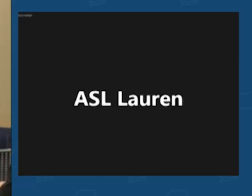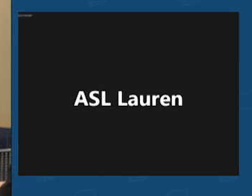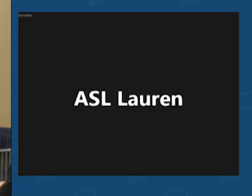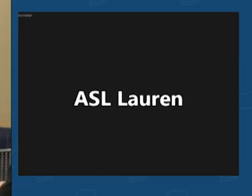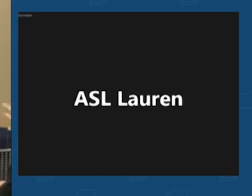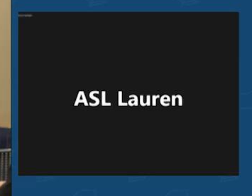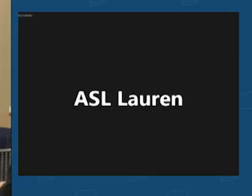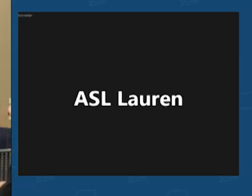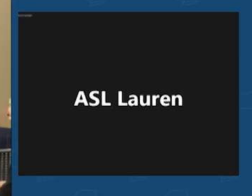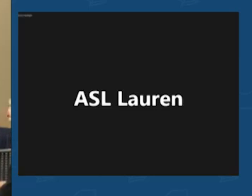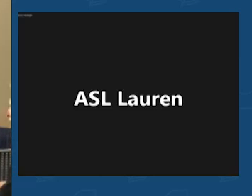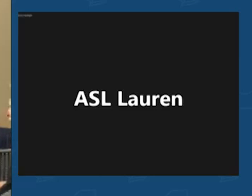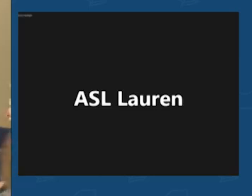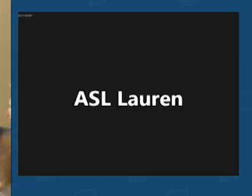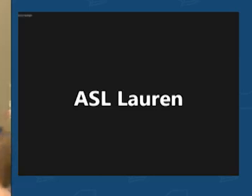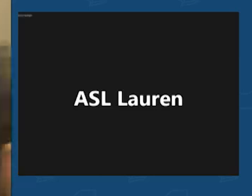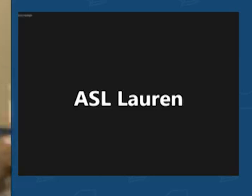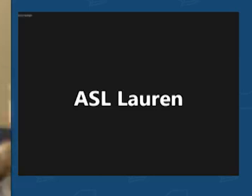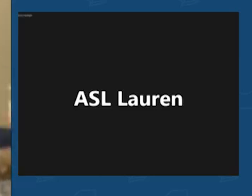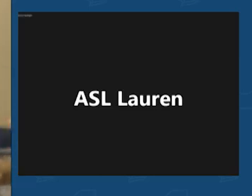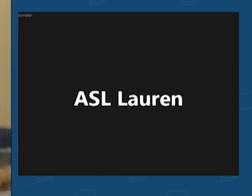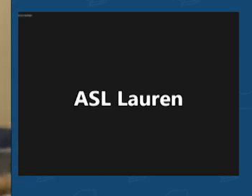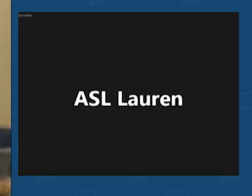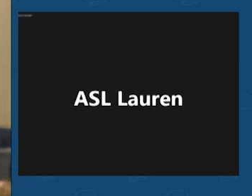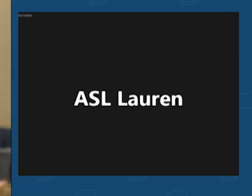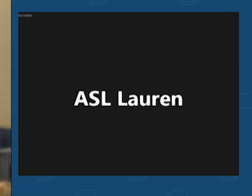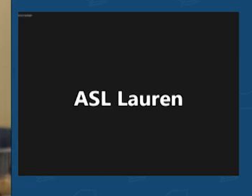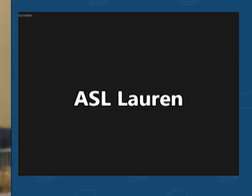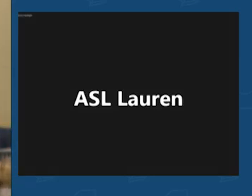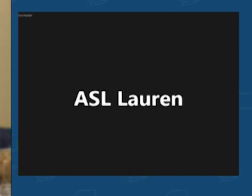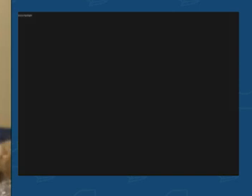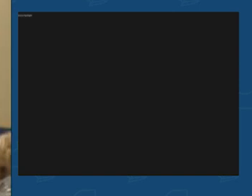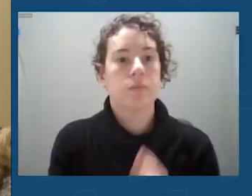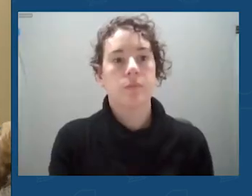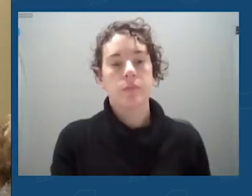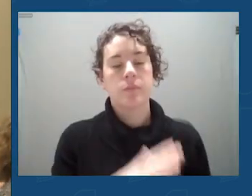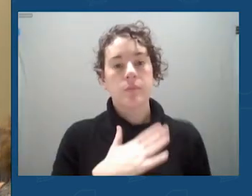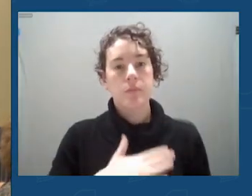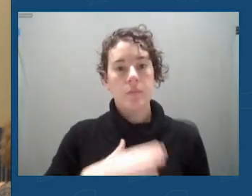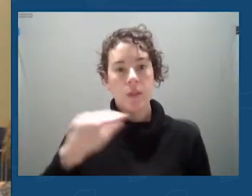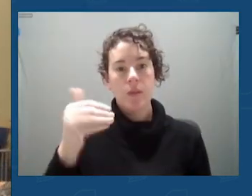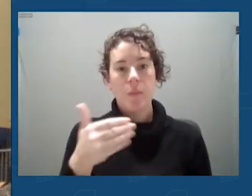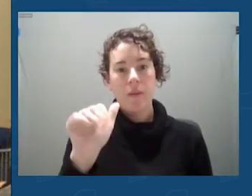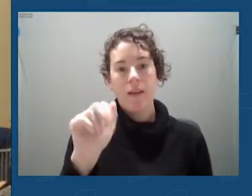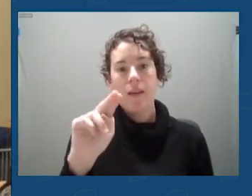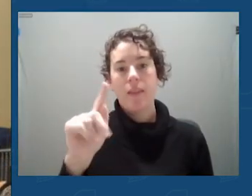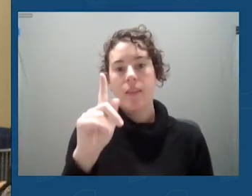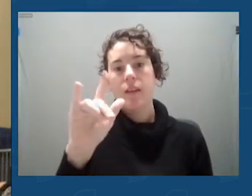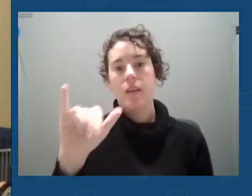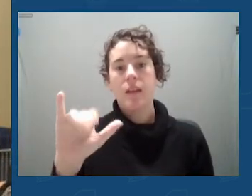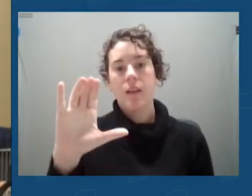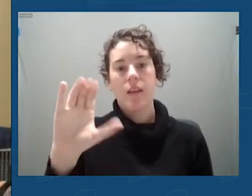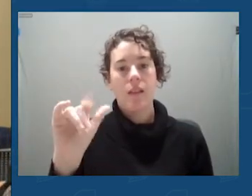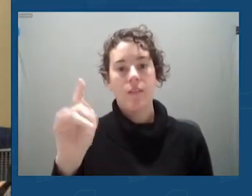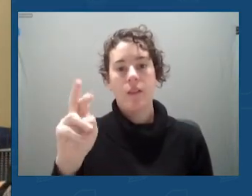Ladies and gentlemen, please welcome Anthony Calafura, student, Hunter College.